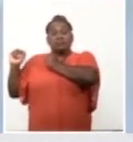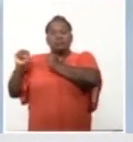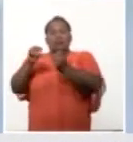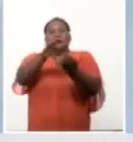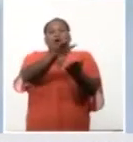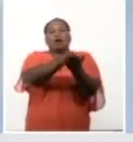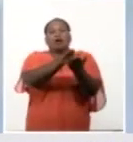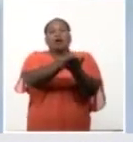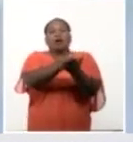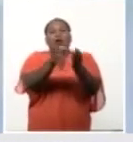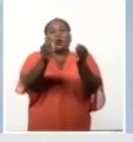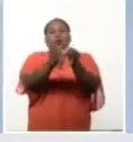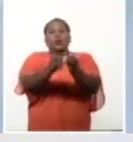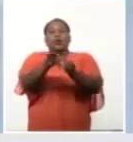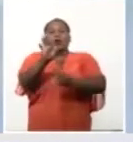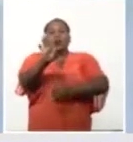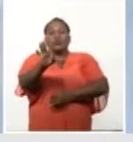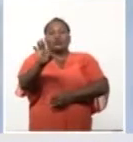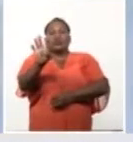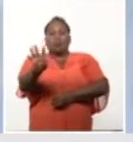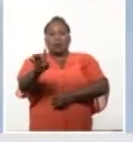stable clinical course.